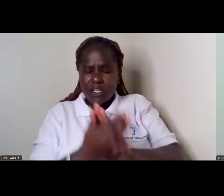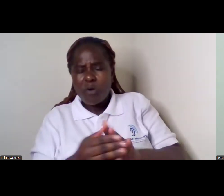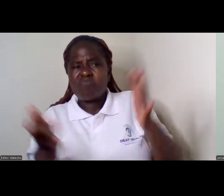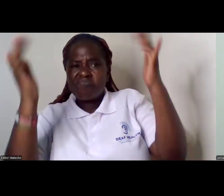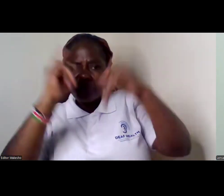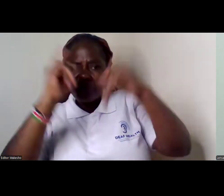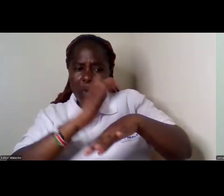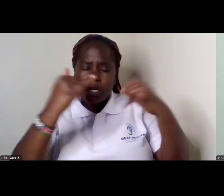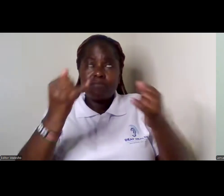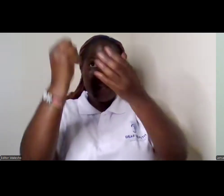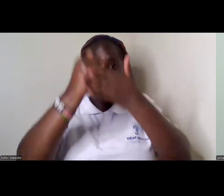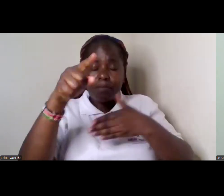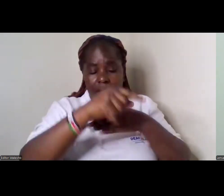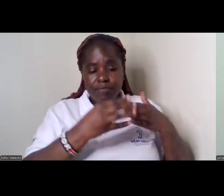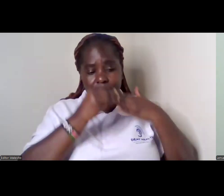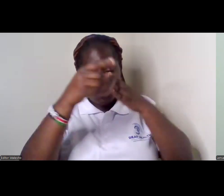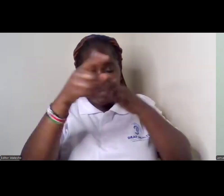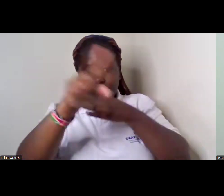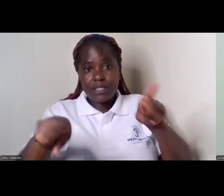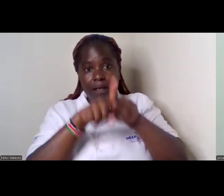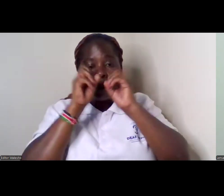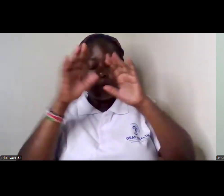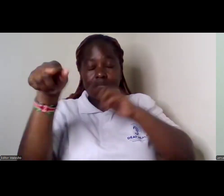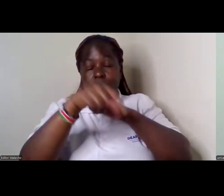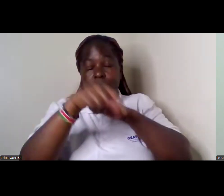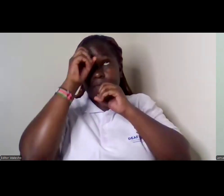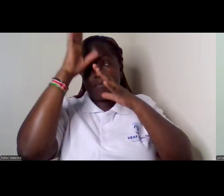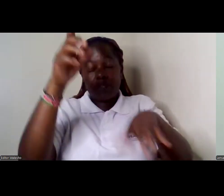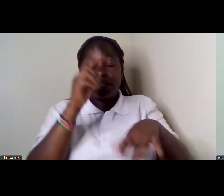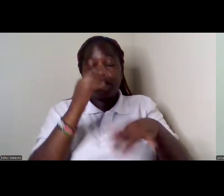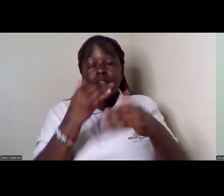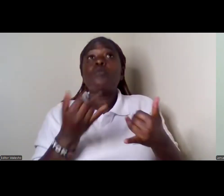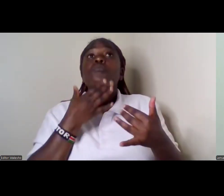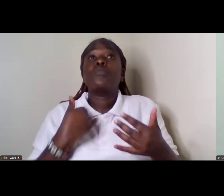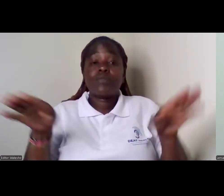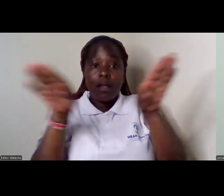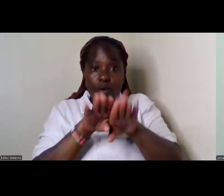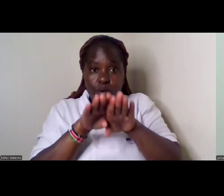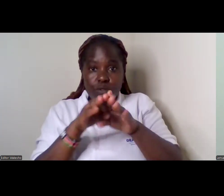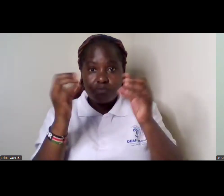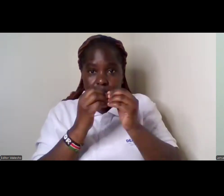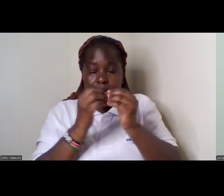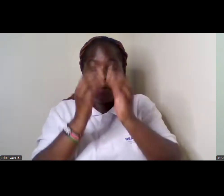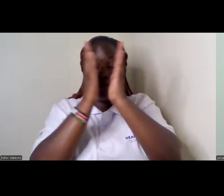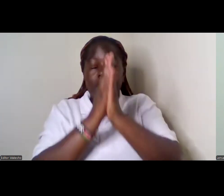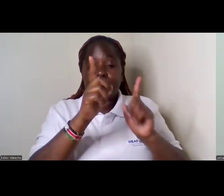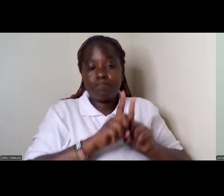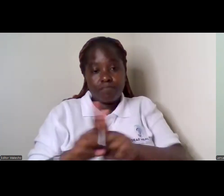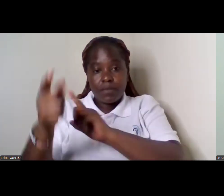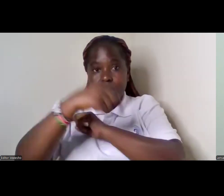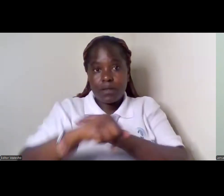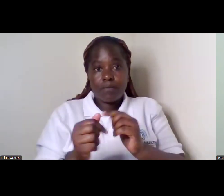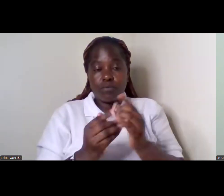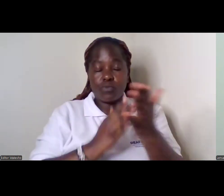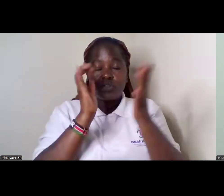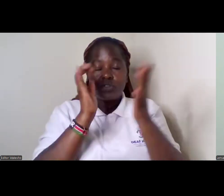may you guide us and bless us, oh Father. As we want to now end the meeting, we pray that may you be with us. It is in Jesus' name